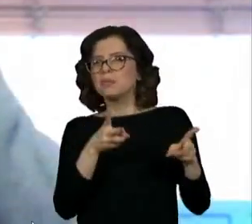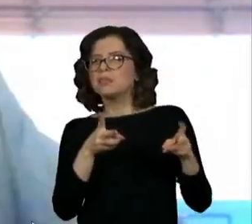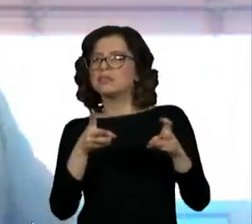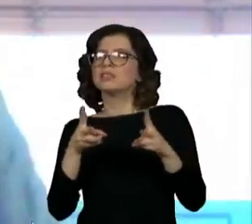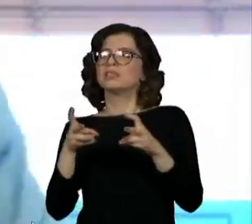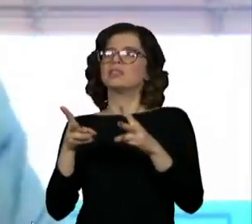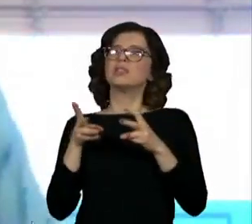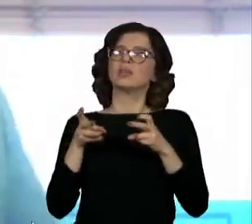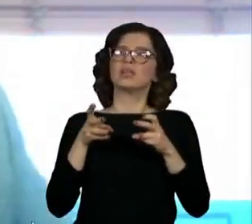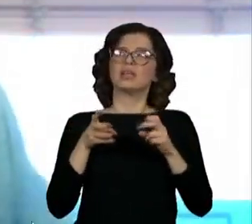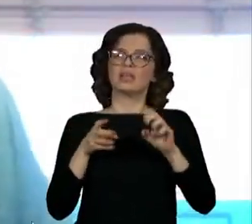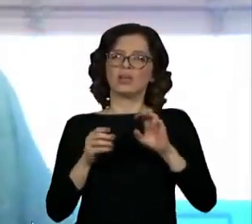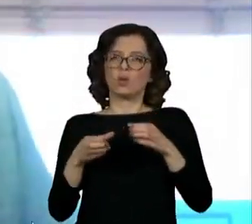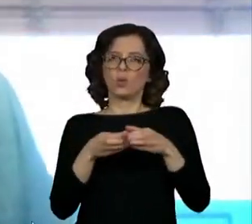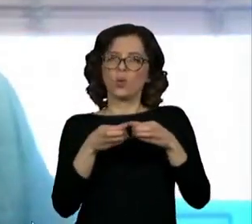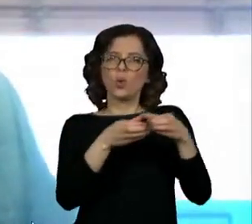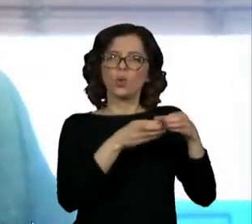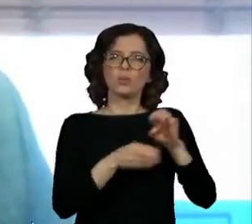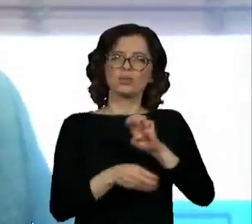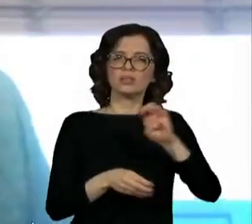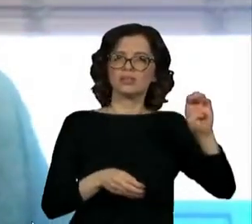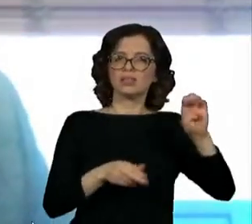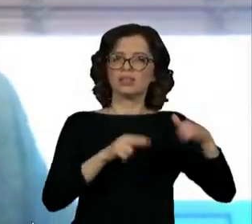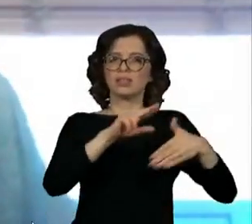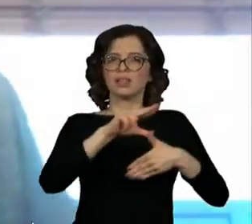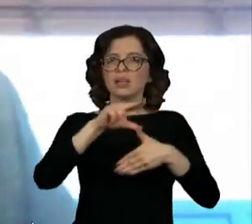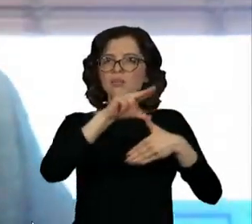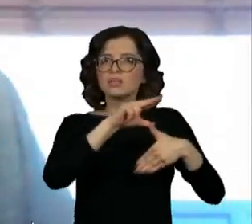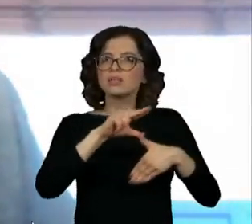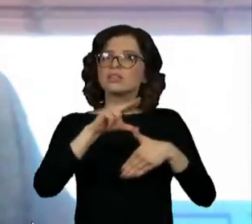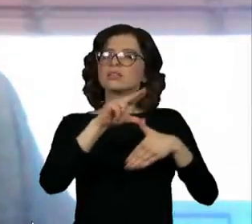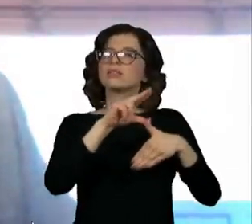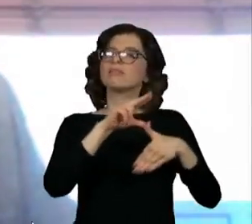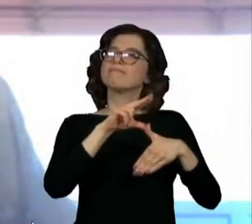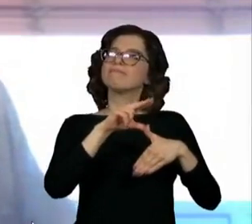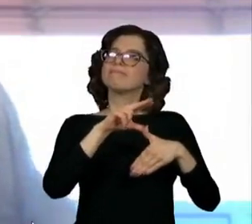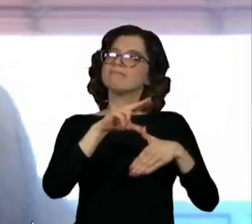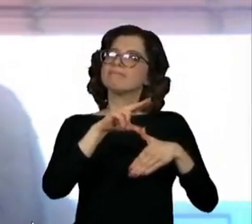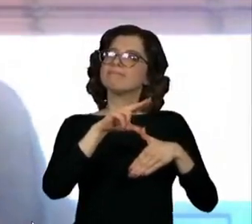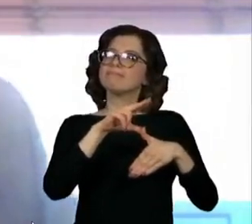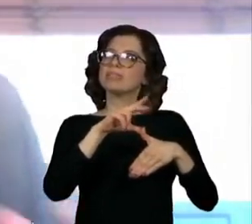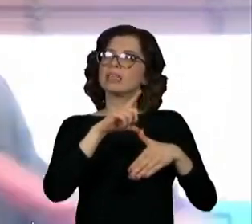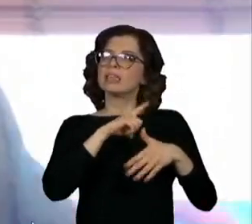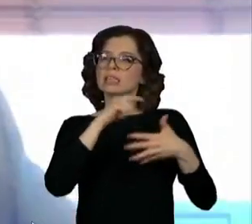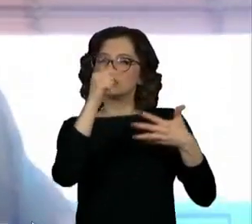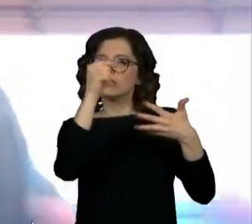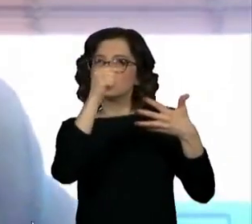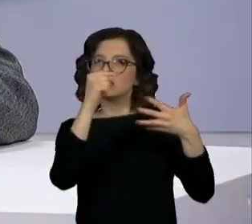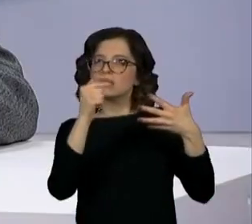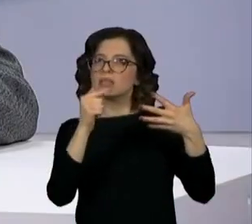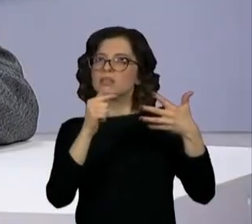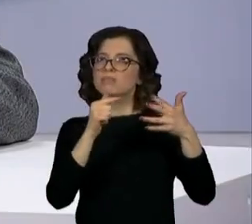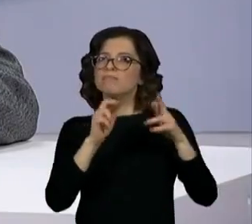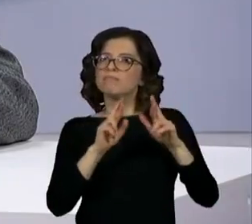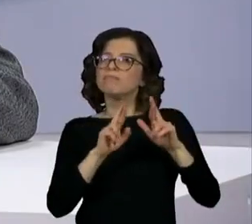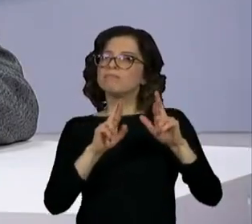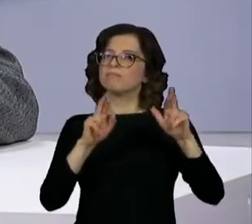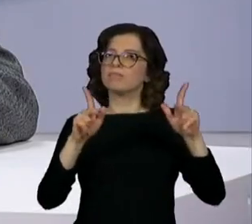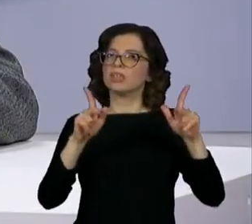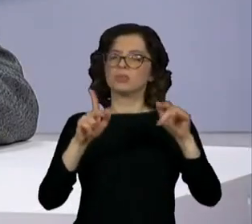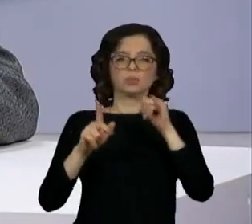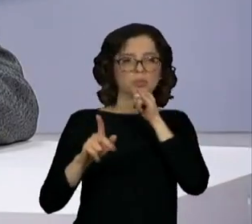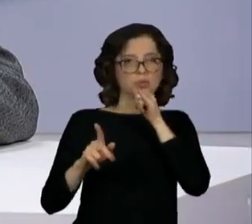it's very, and this is true of every left in Latin America. You see elements of distancing